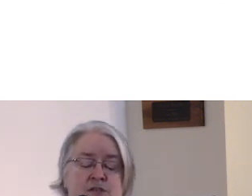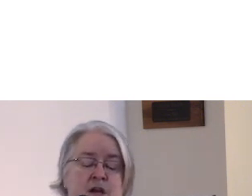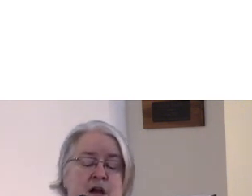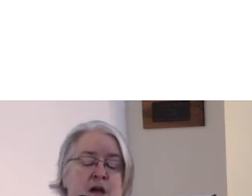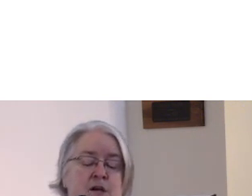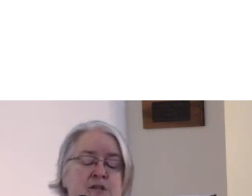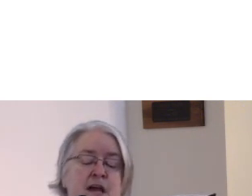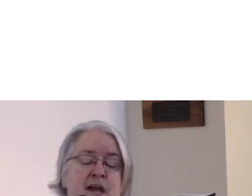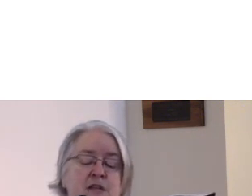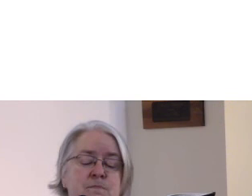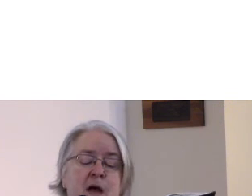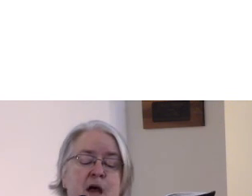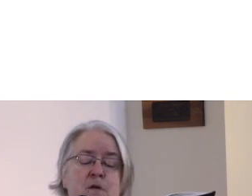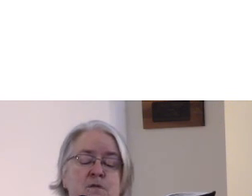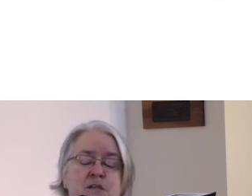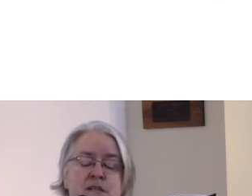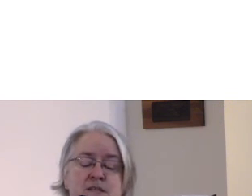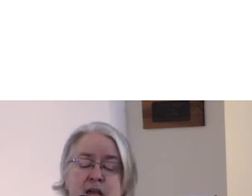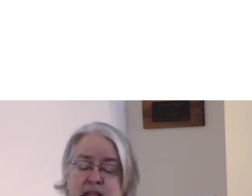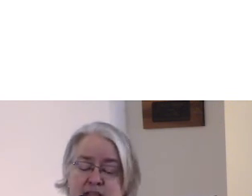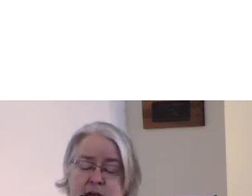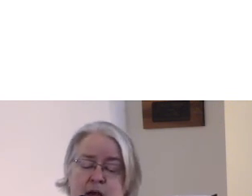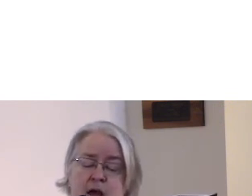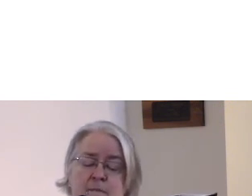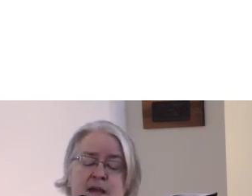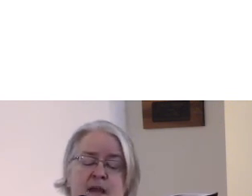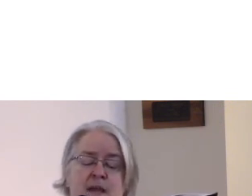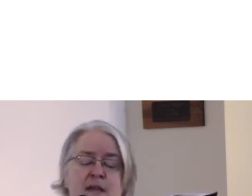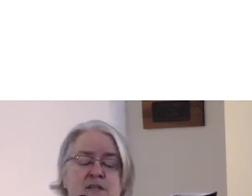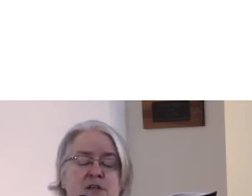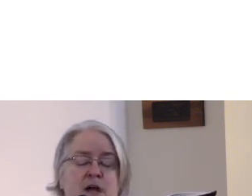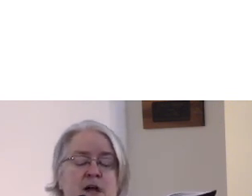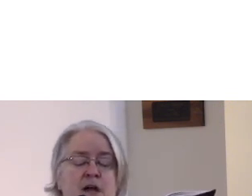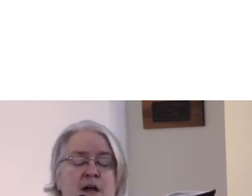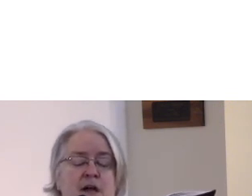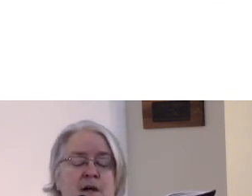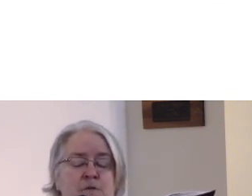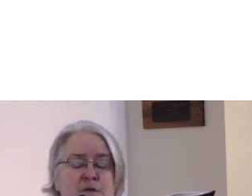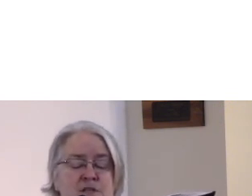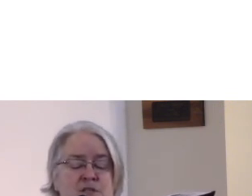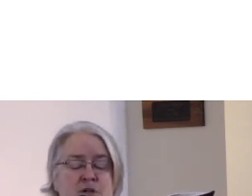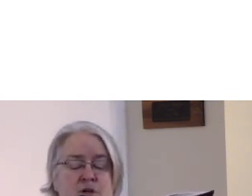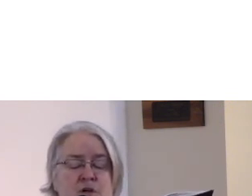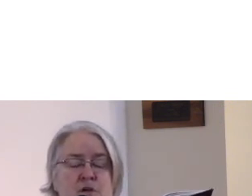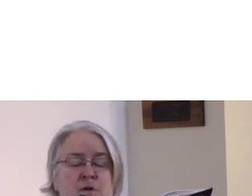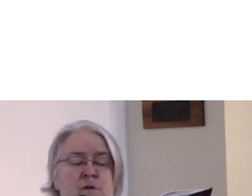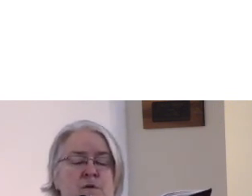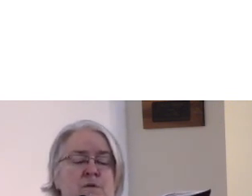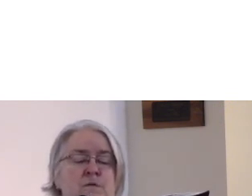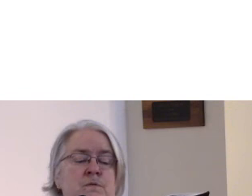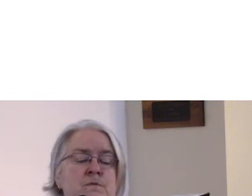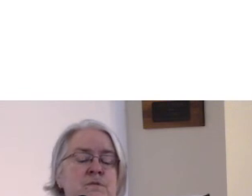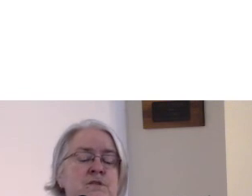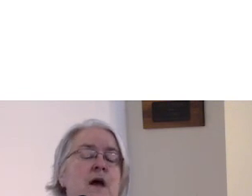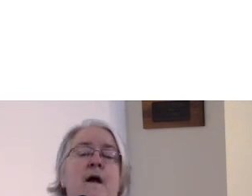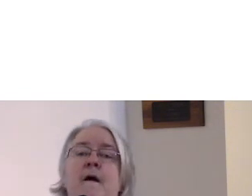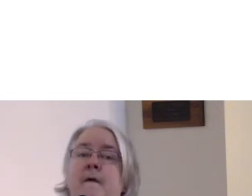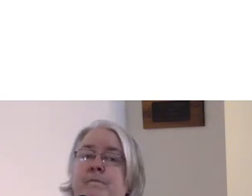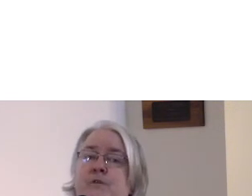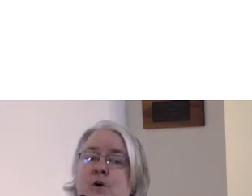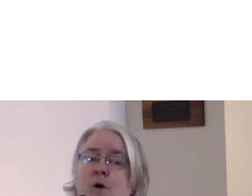in stars and mountains, summits topped with